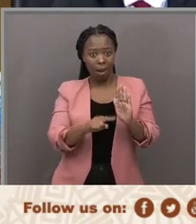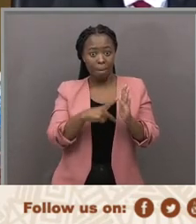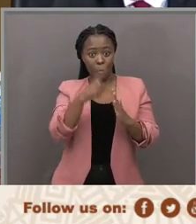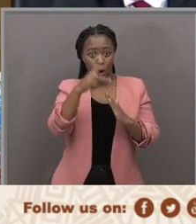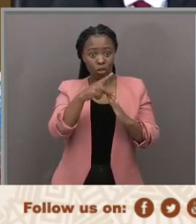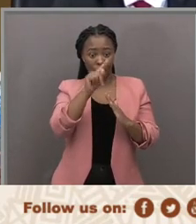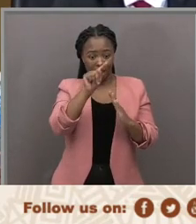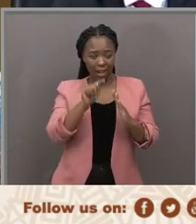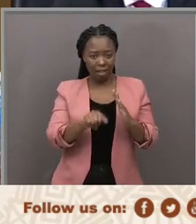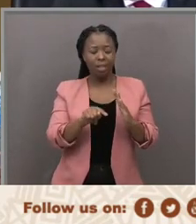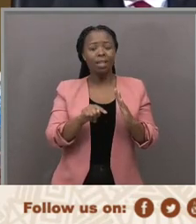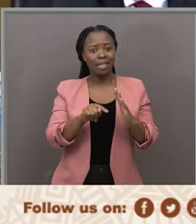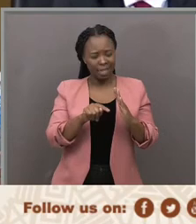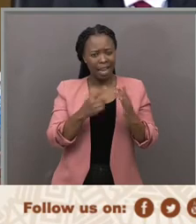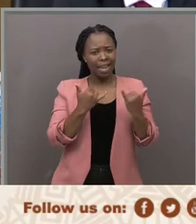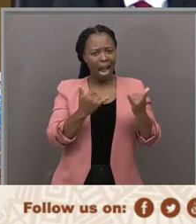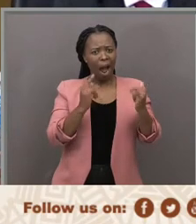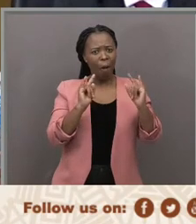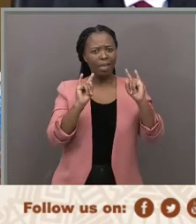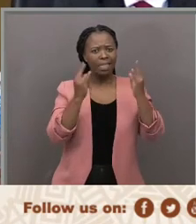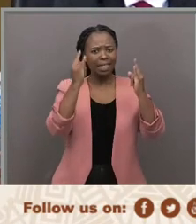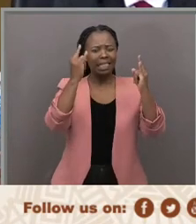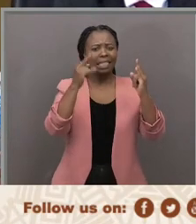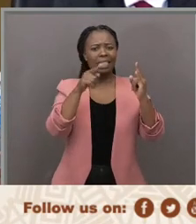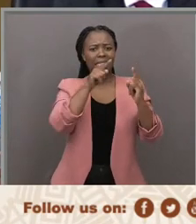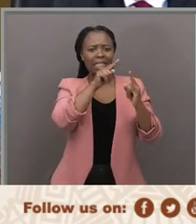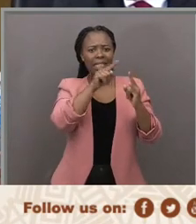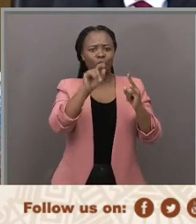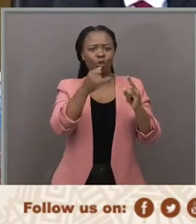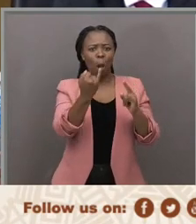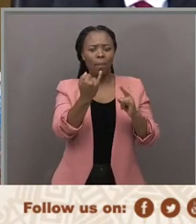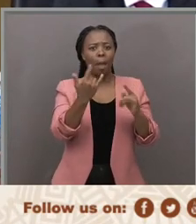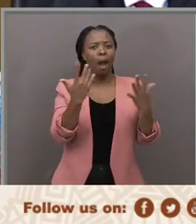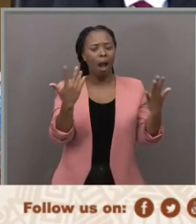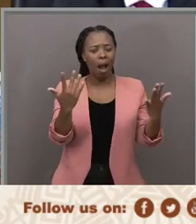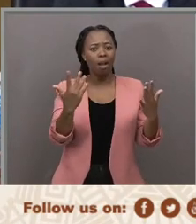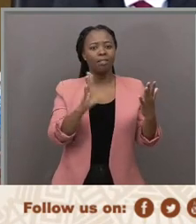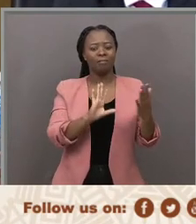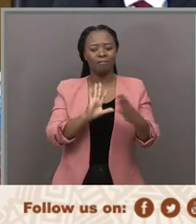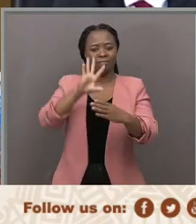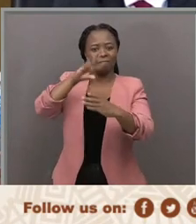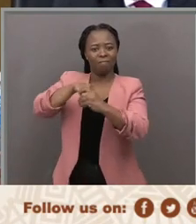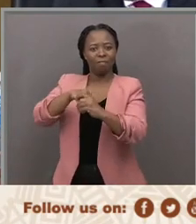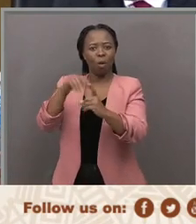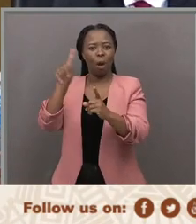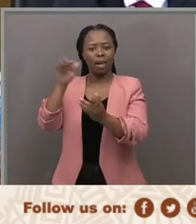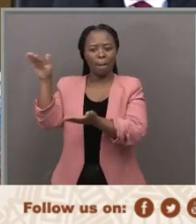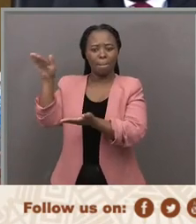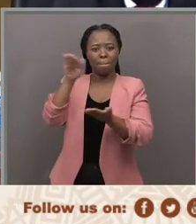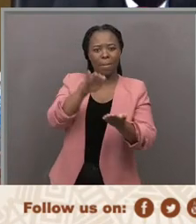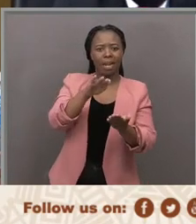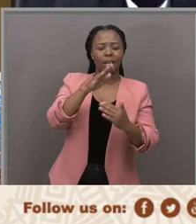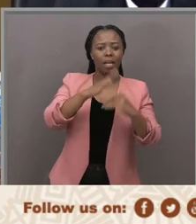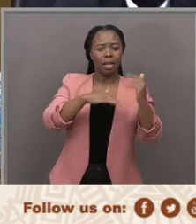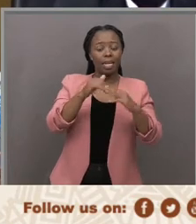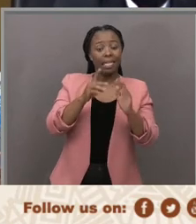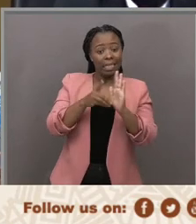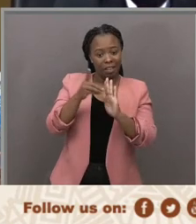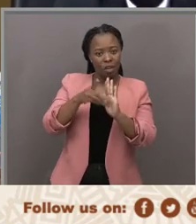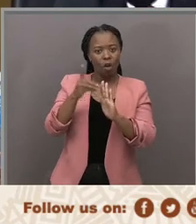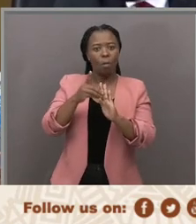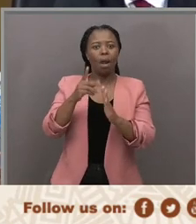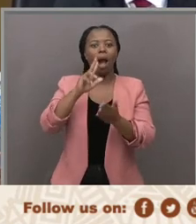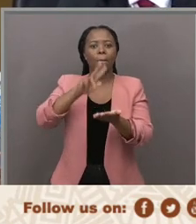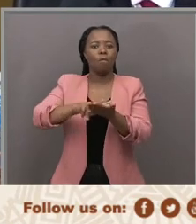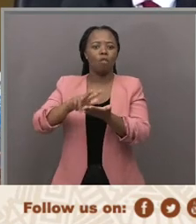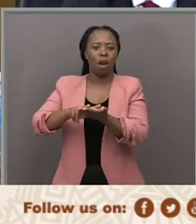the city has come to party, including on issues of bulk infrastructure, but also development approvals. Because we had